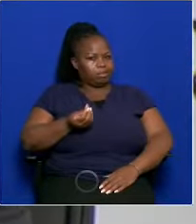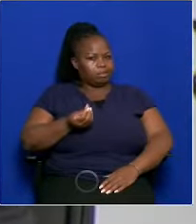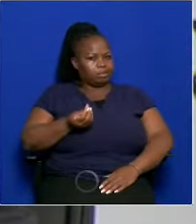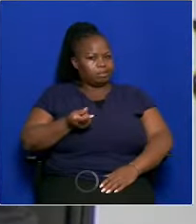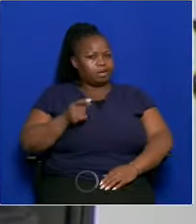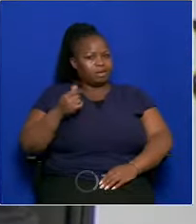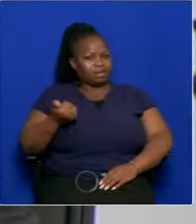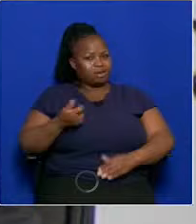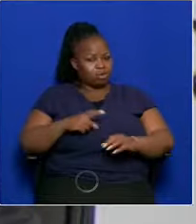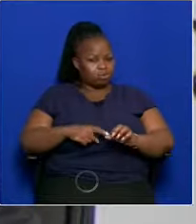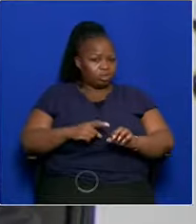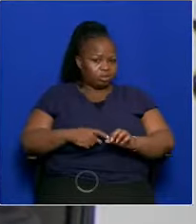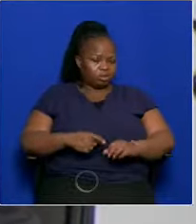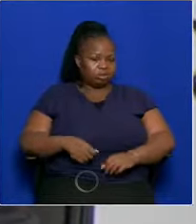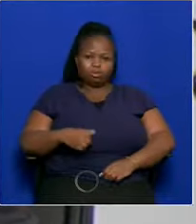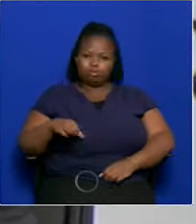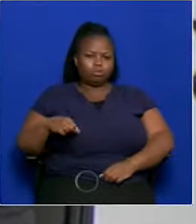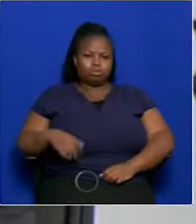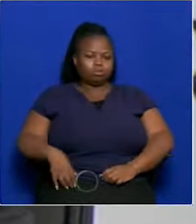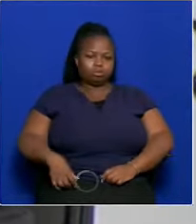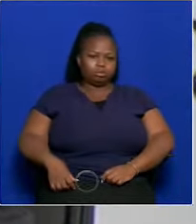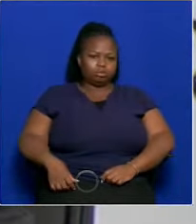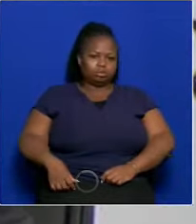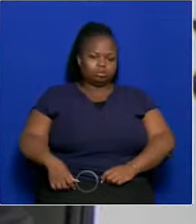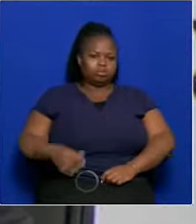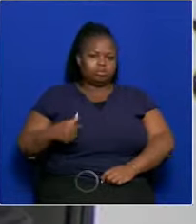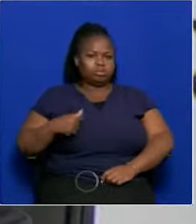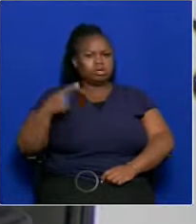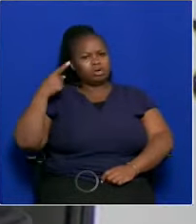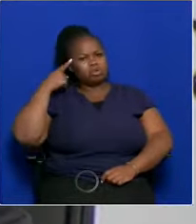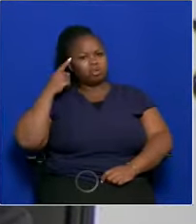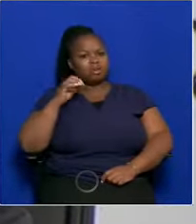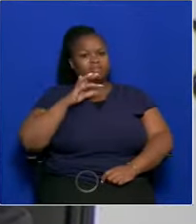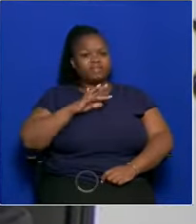No. I thought the 55 is lesser.